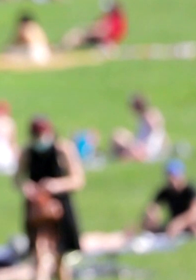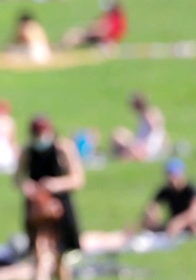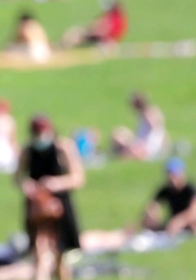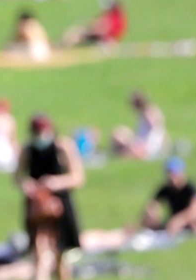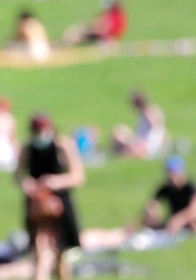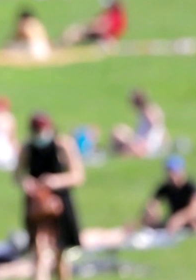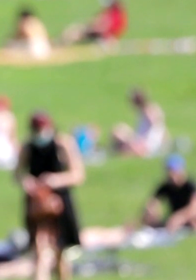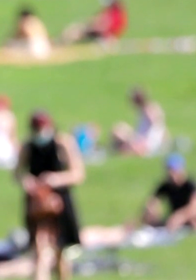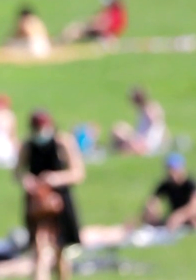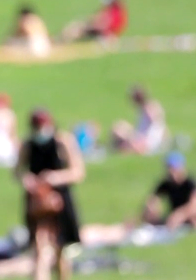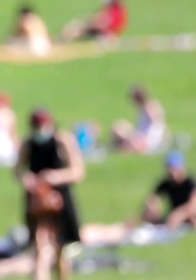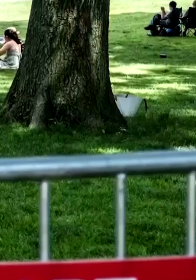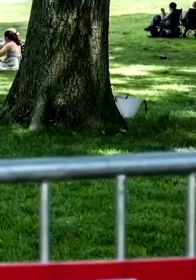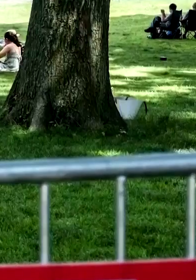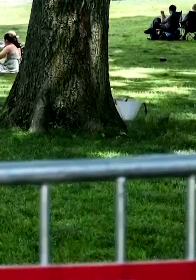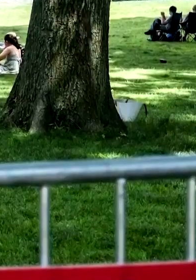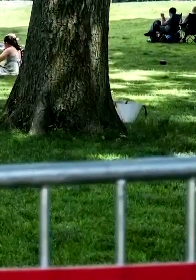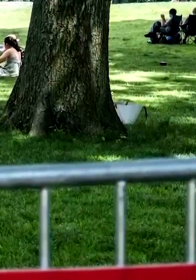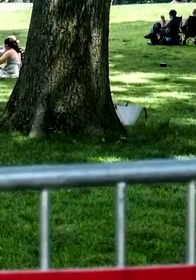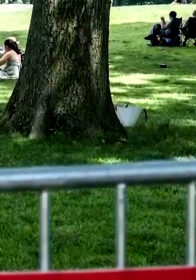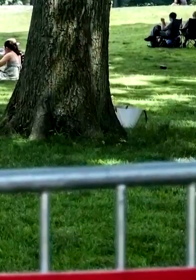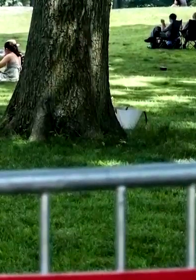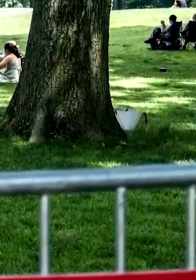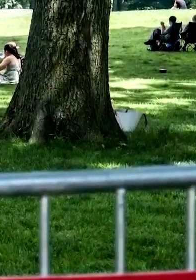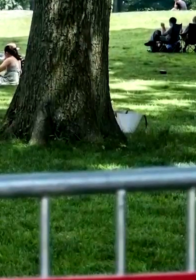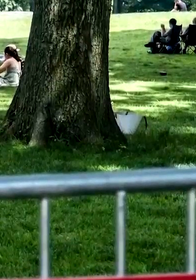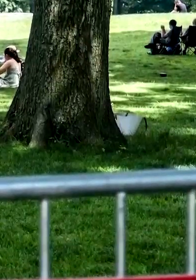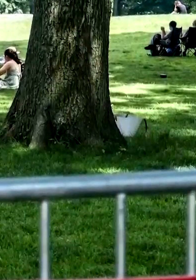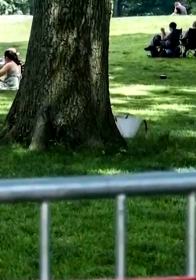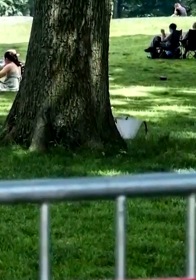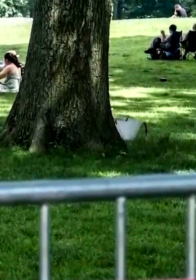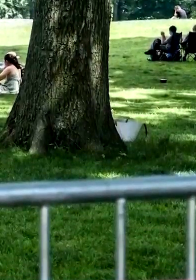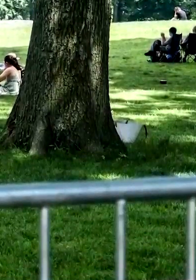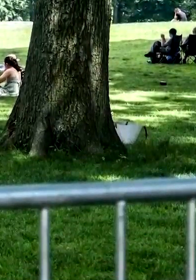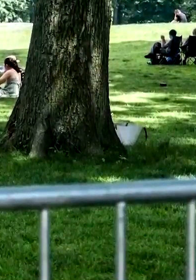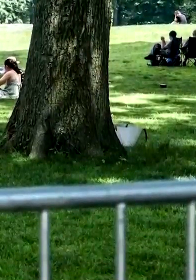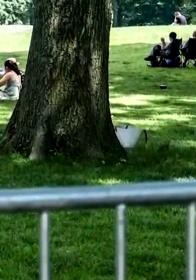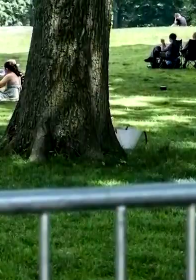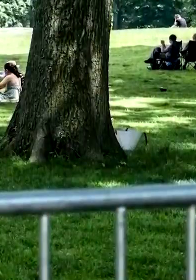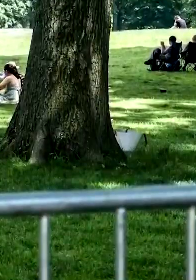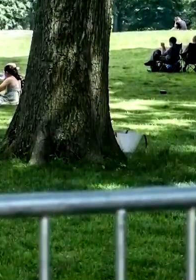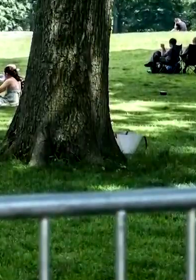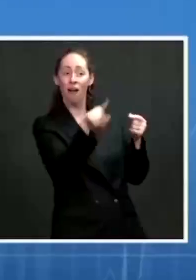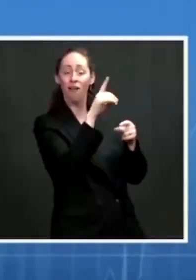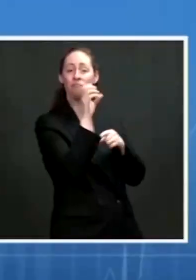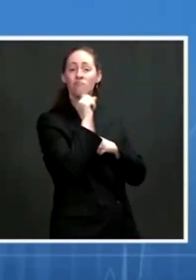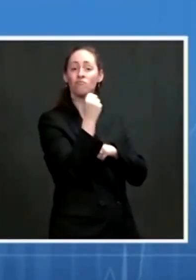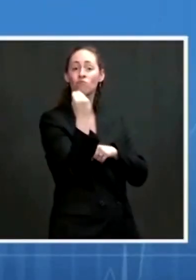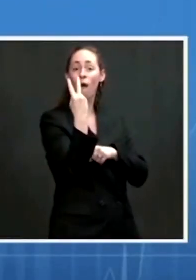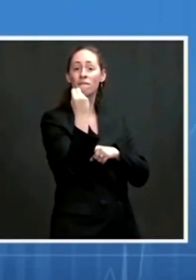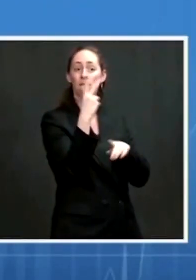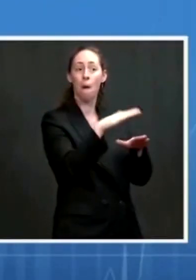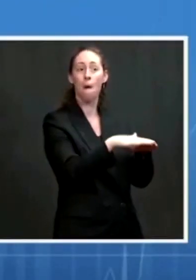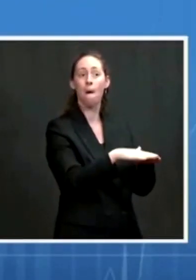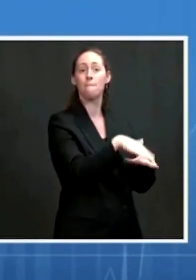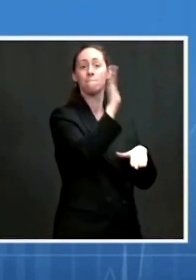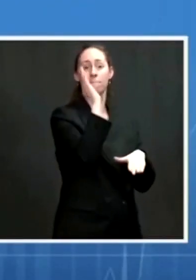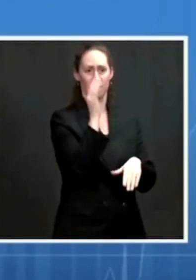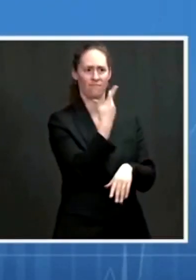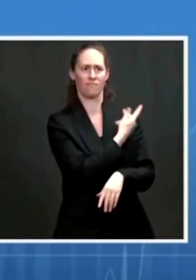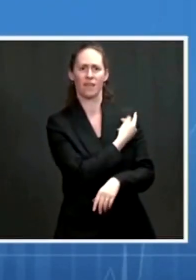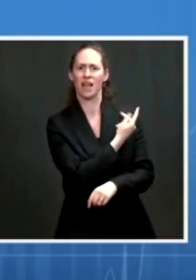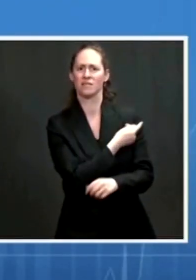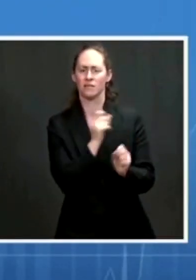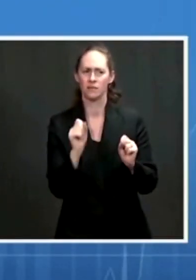can resume indoor and outdoor activities safely without a mask or physical distancing. CDC Director Dr.